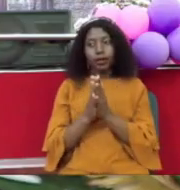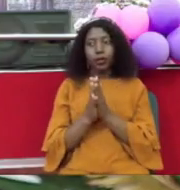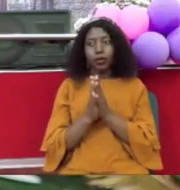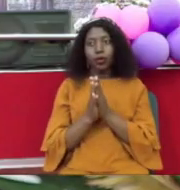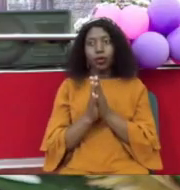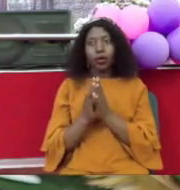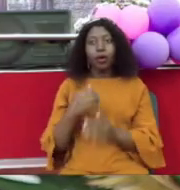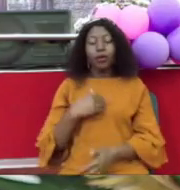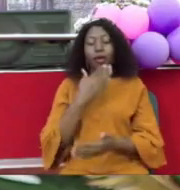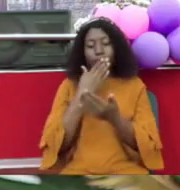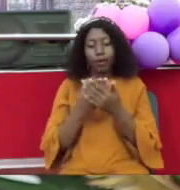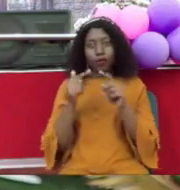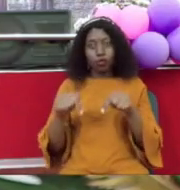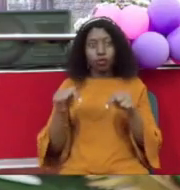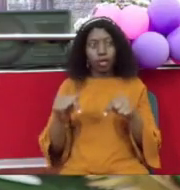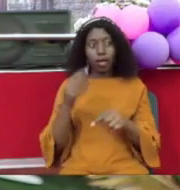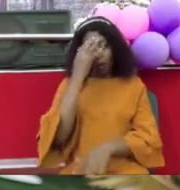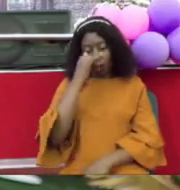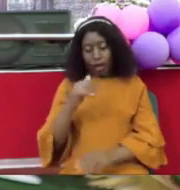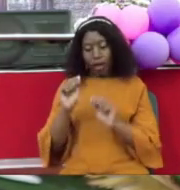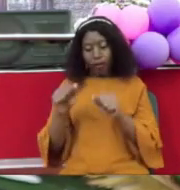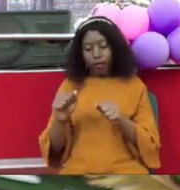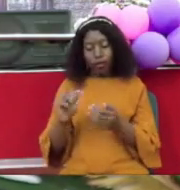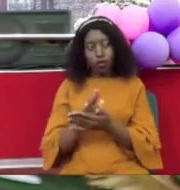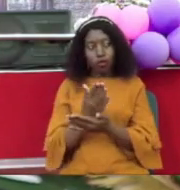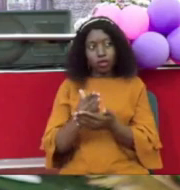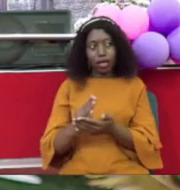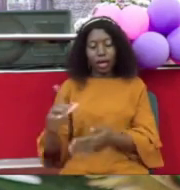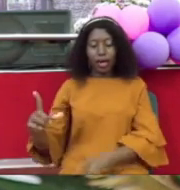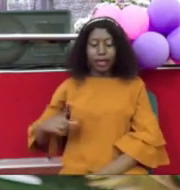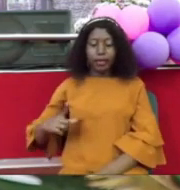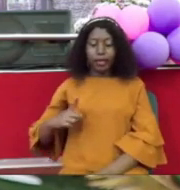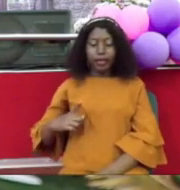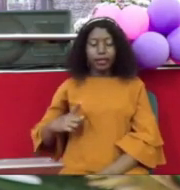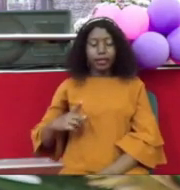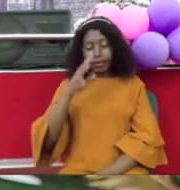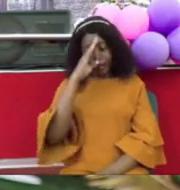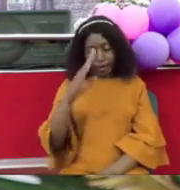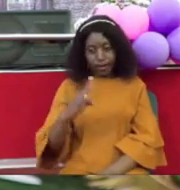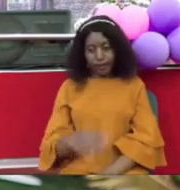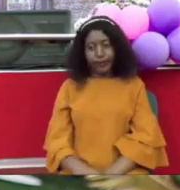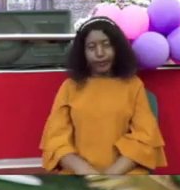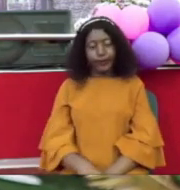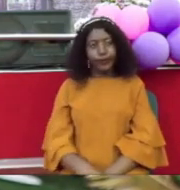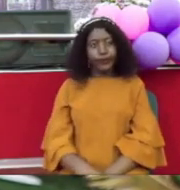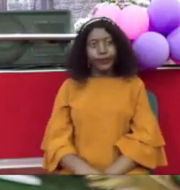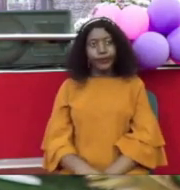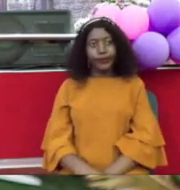I'm grateful today that I can share. This is a Ladies Sunday. Ninafurahia leo ya kwamba tunaweza shiriki, naweza shiriki